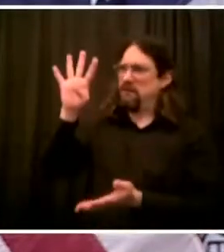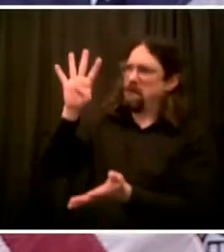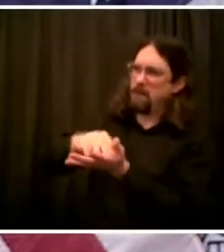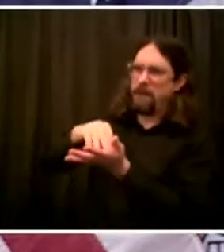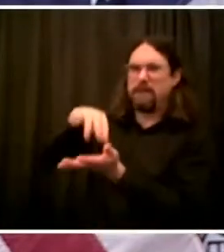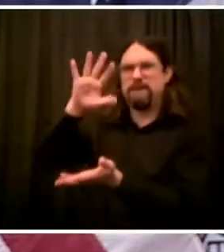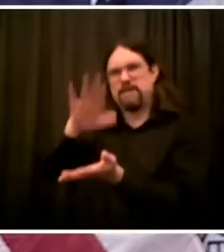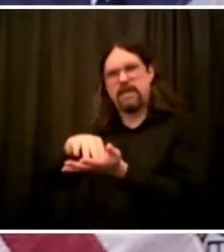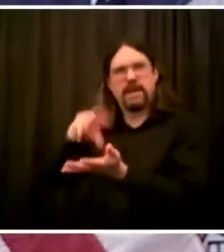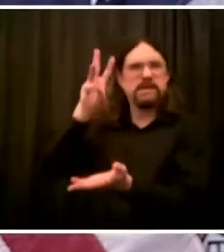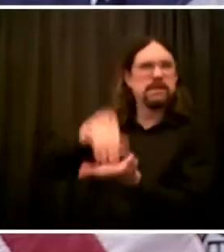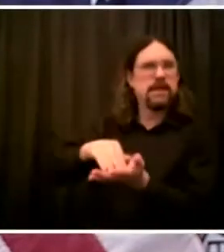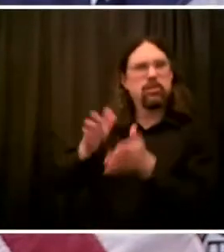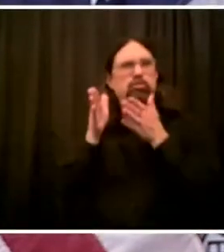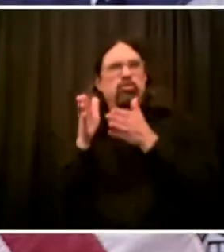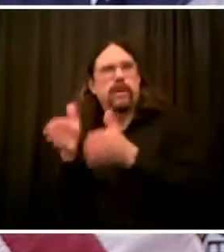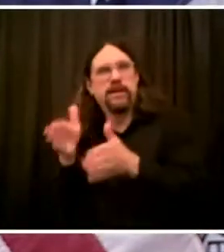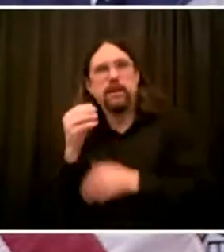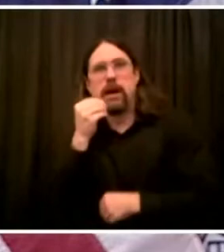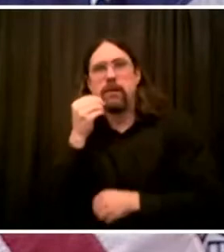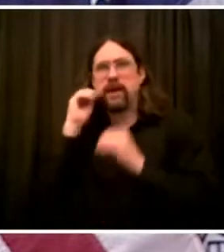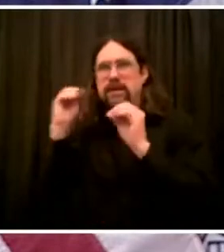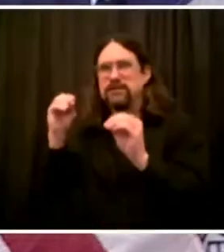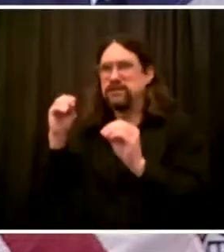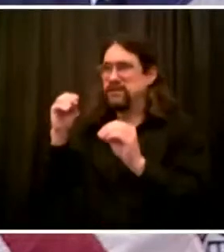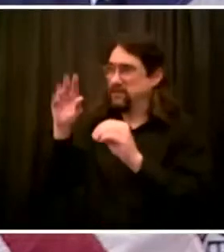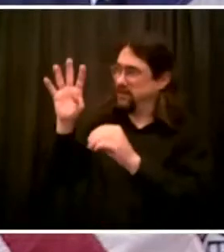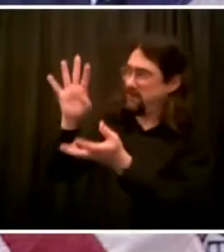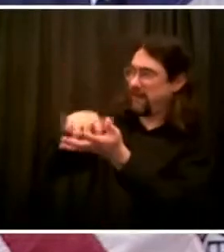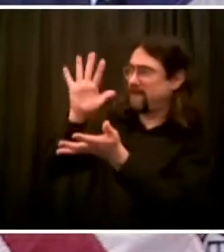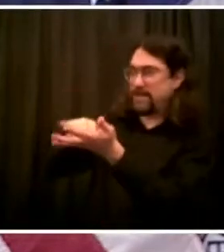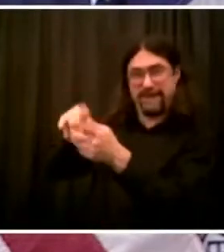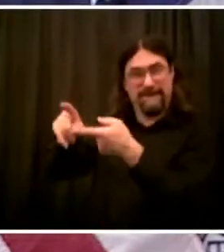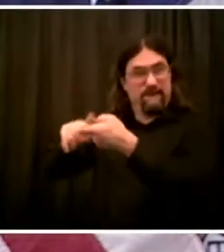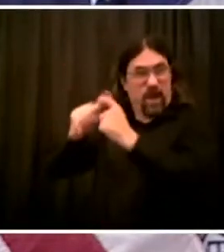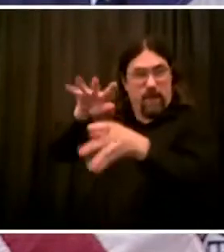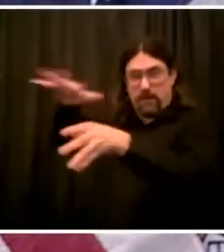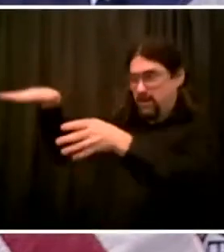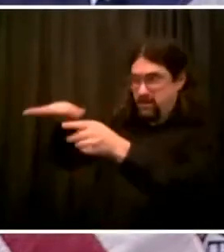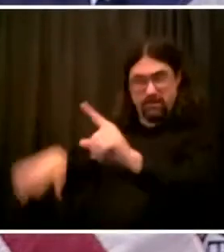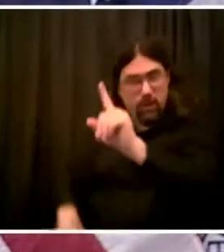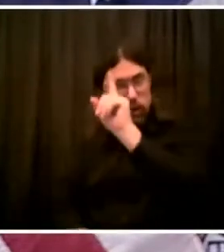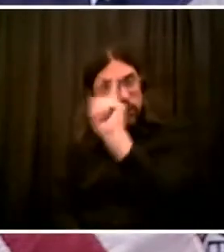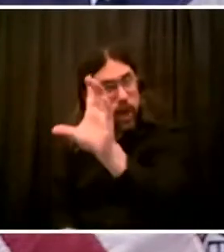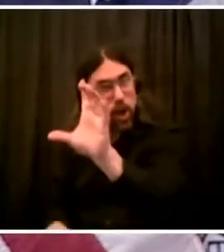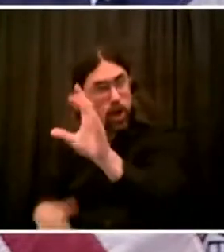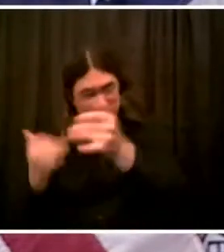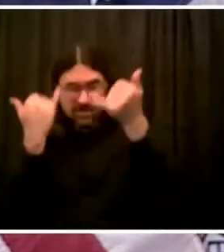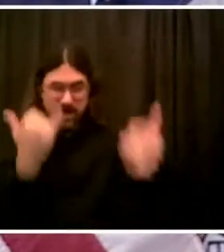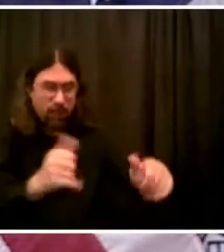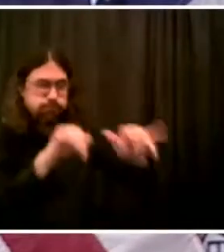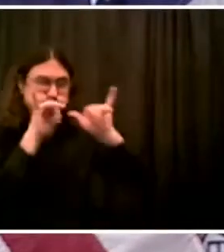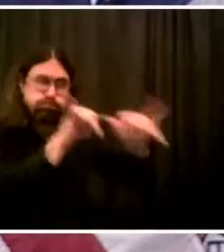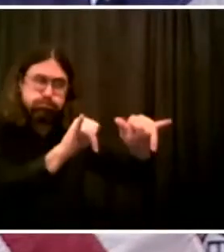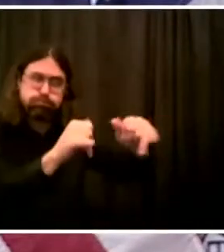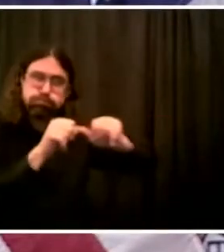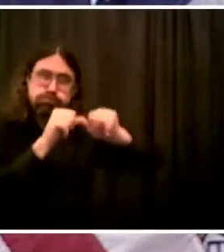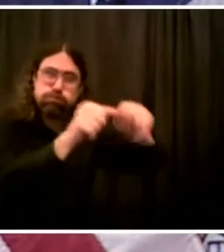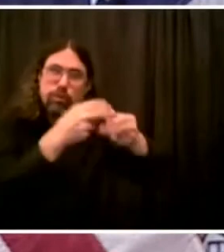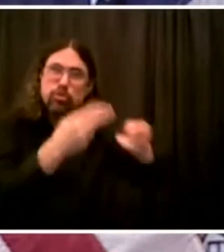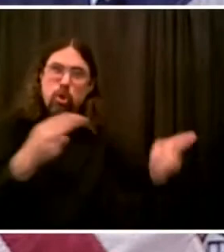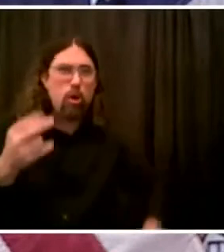alone. But all the other people who got medical care, that's good for them as human beings, and that also sometimes is the